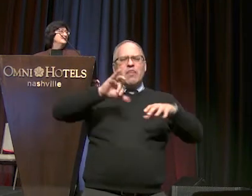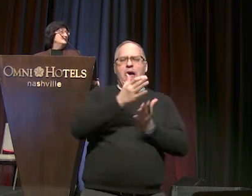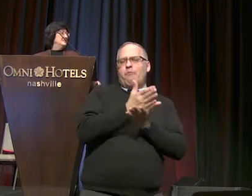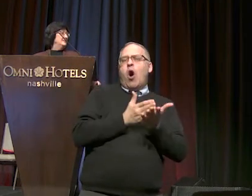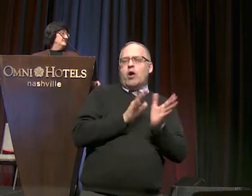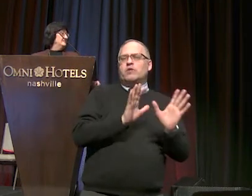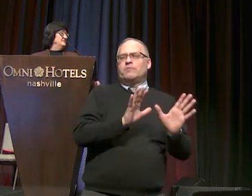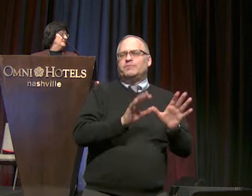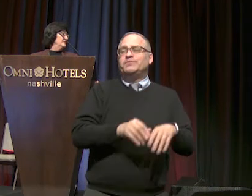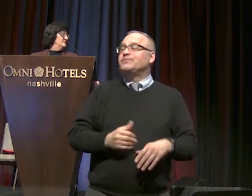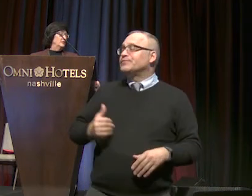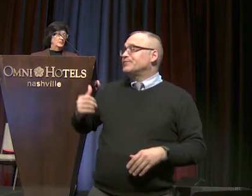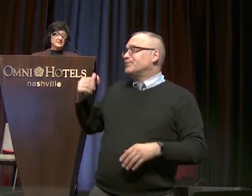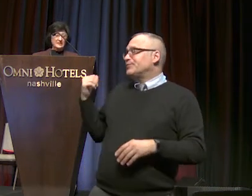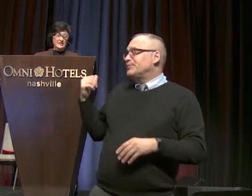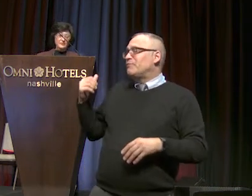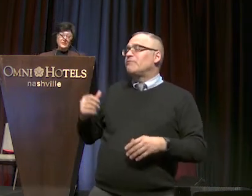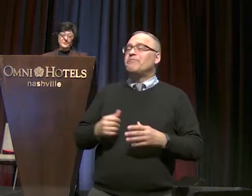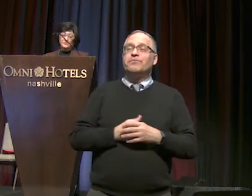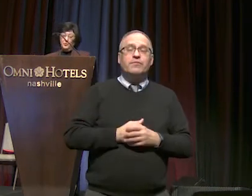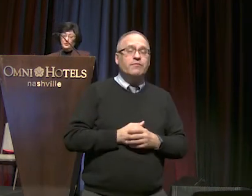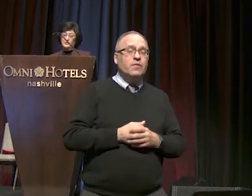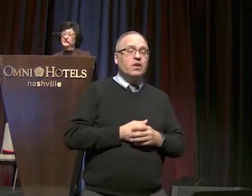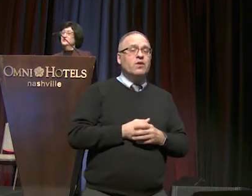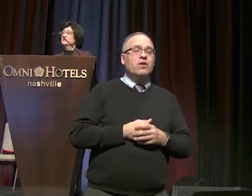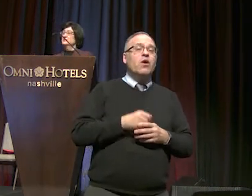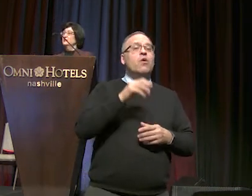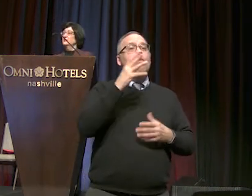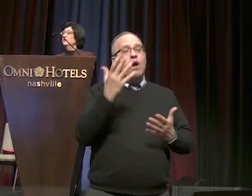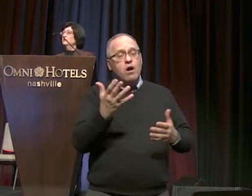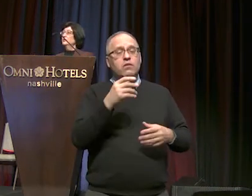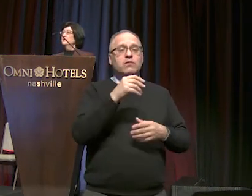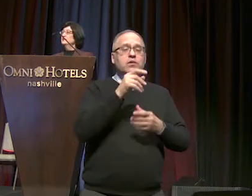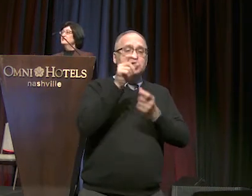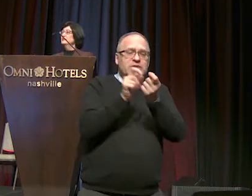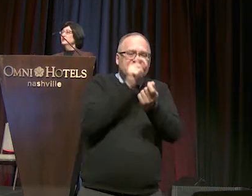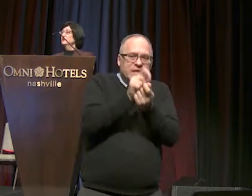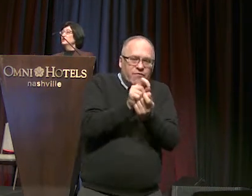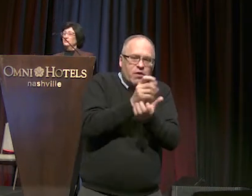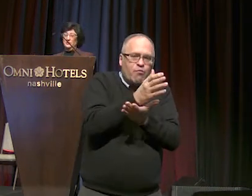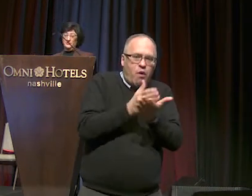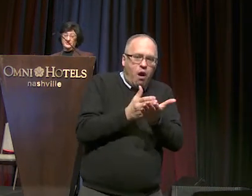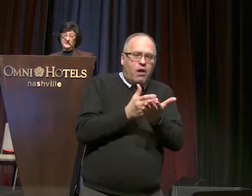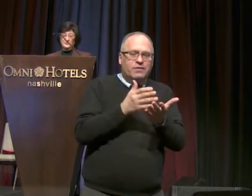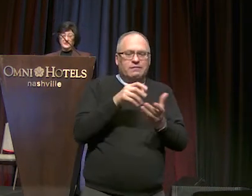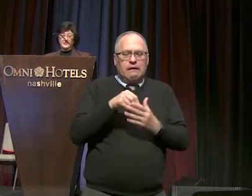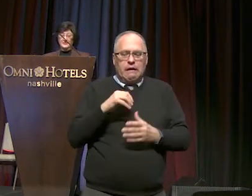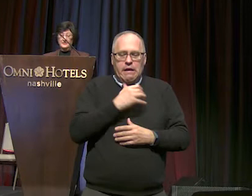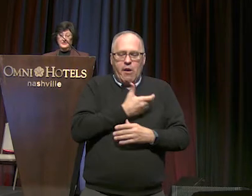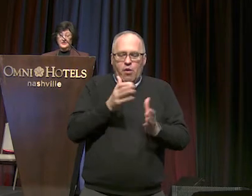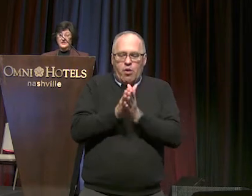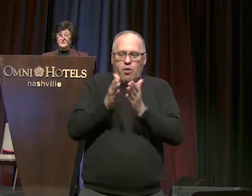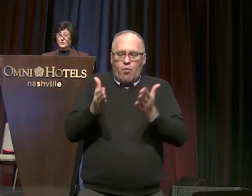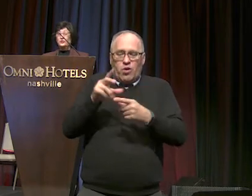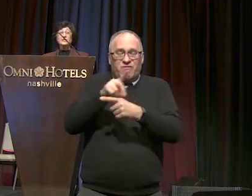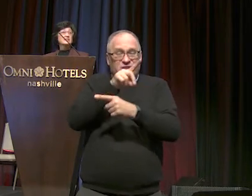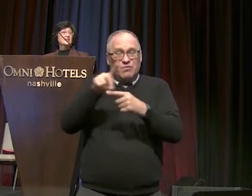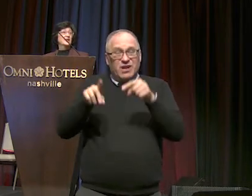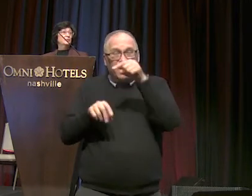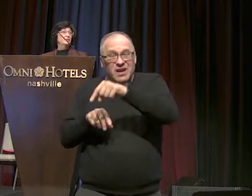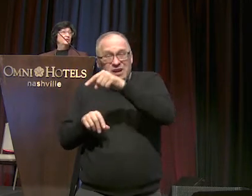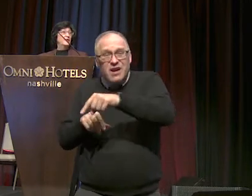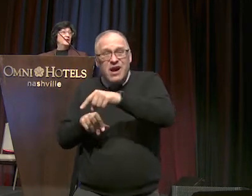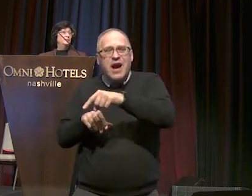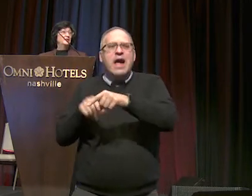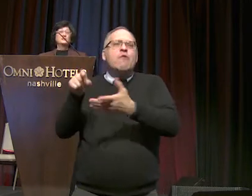is this needed? Well, significant portions of what is in our current Book of Discipline is rooted in a